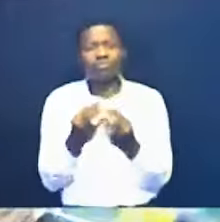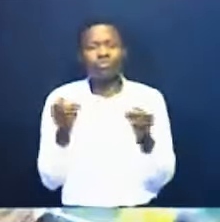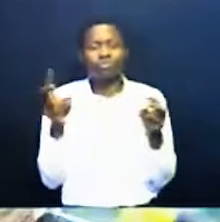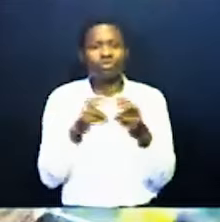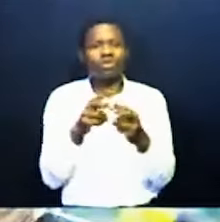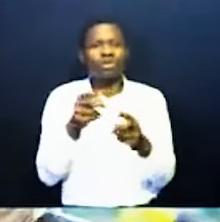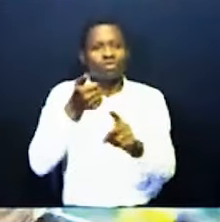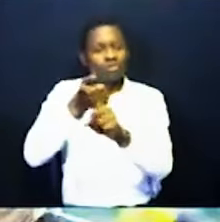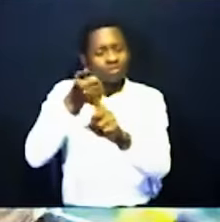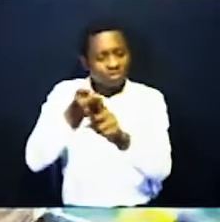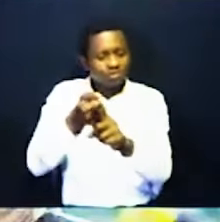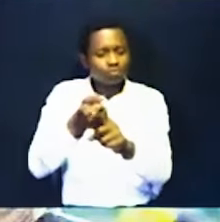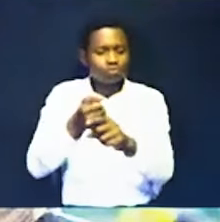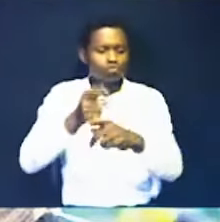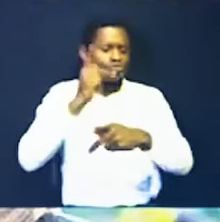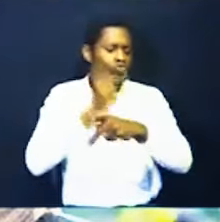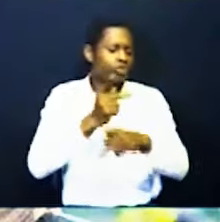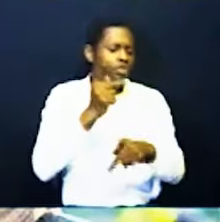powerful